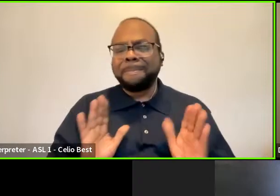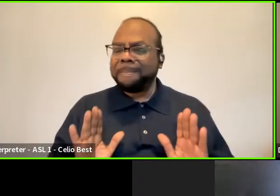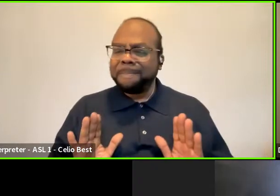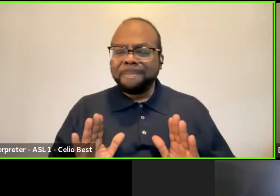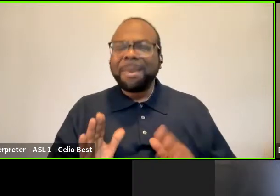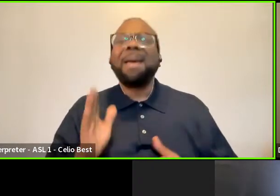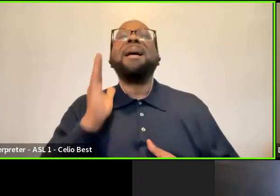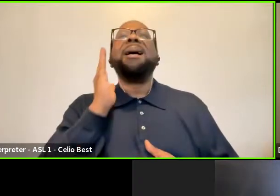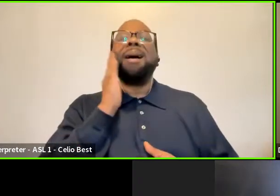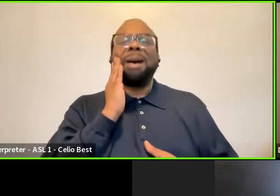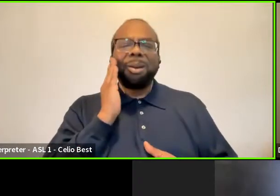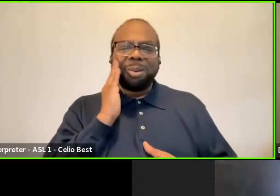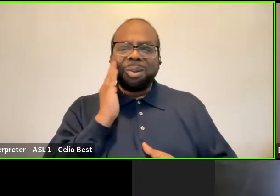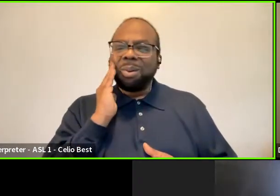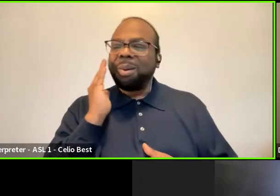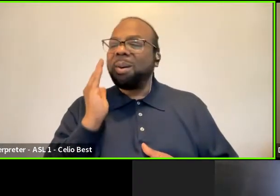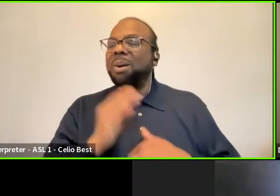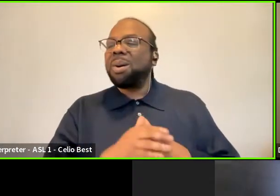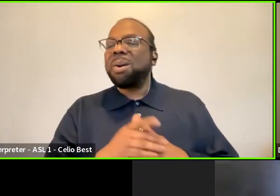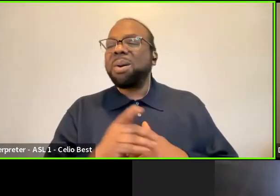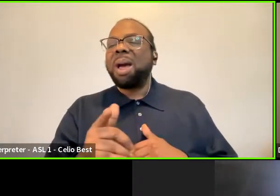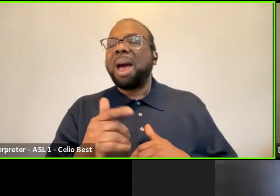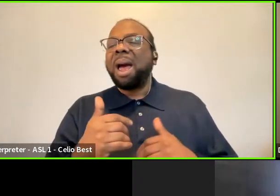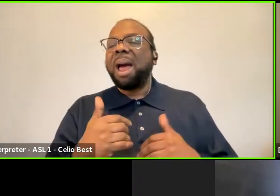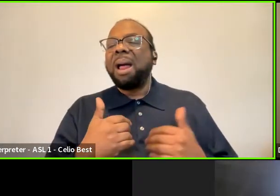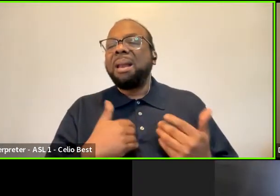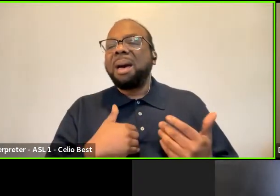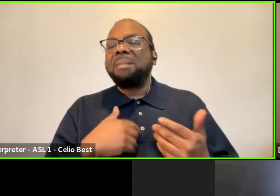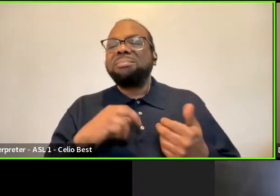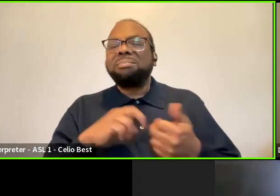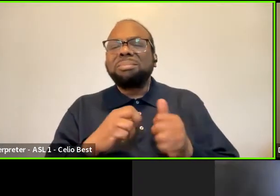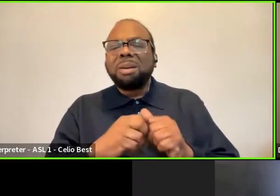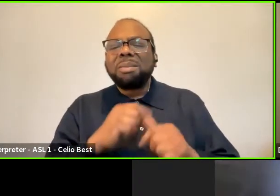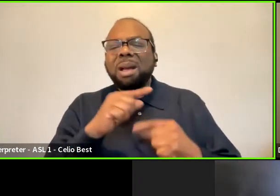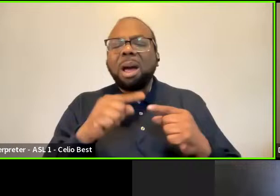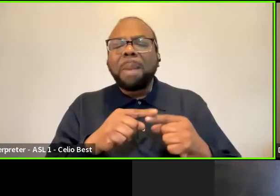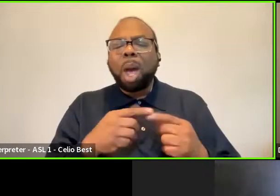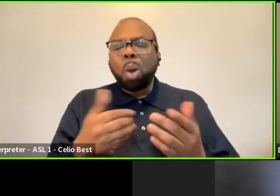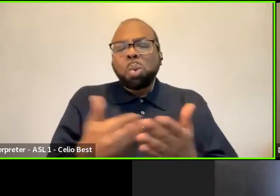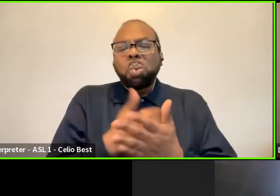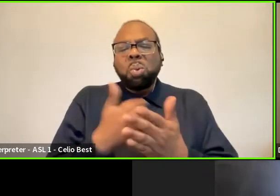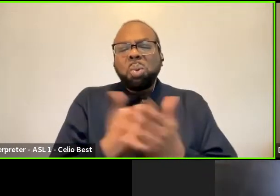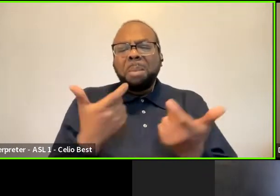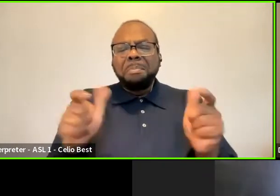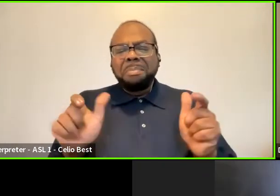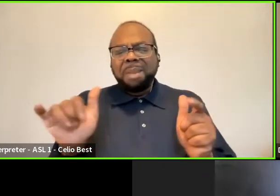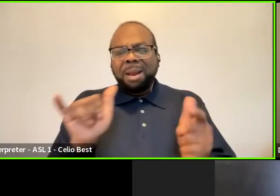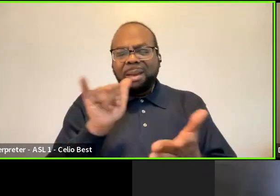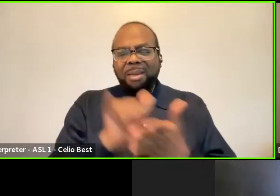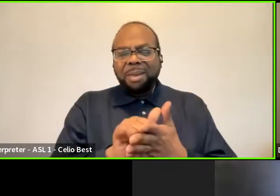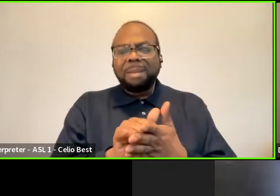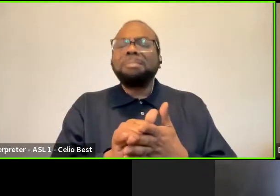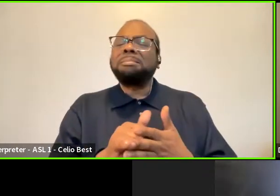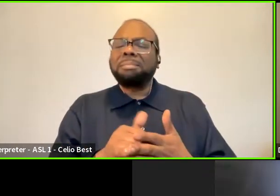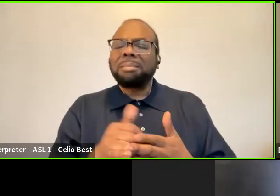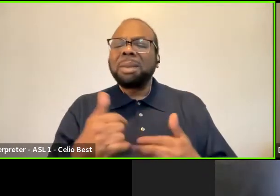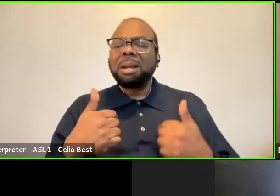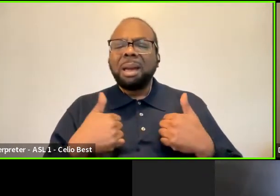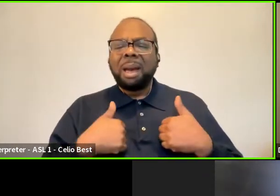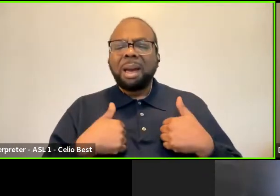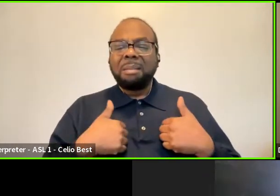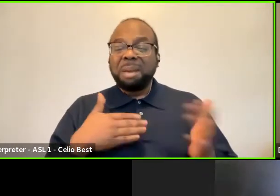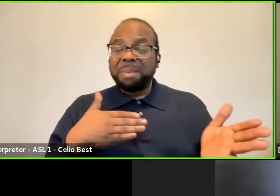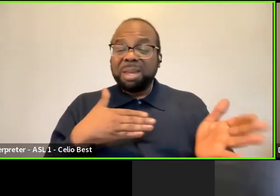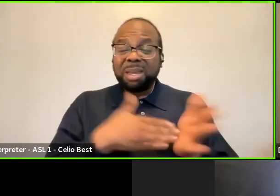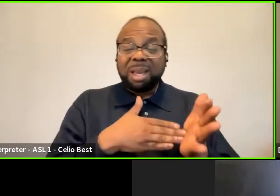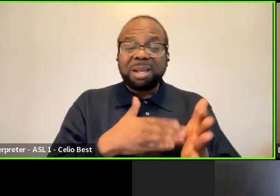a lot of trepidation about something new and such so big like this, and I would be strongly against